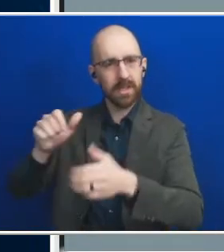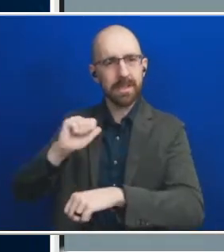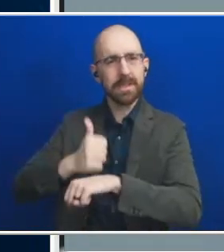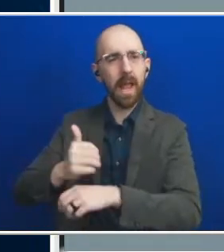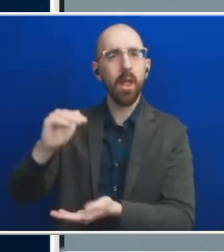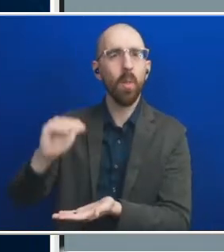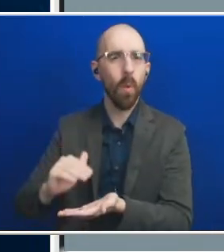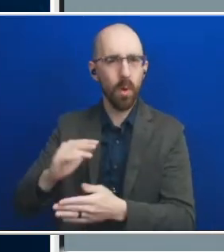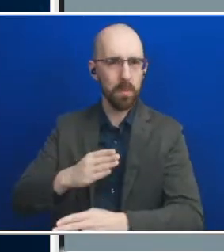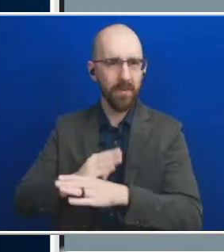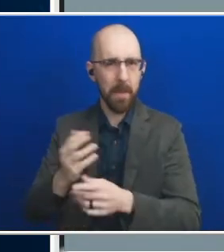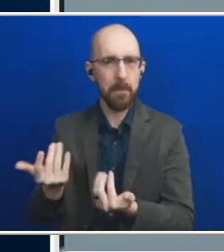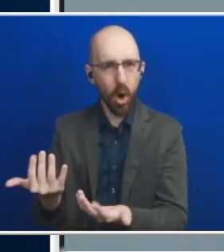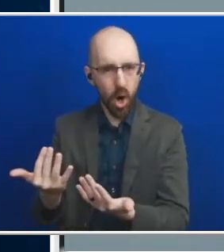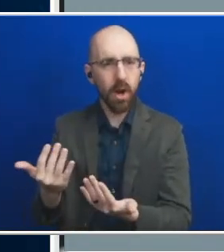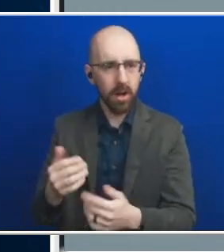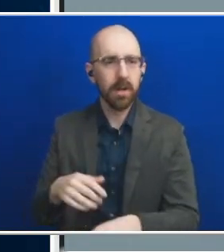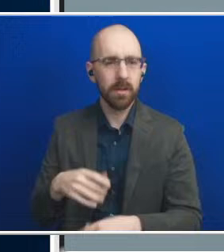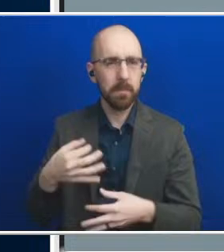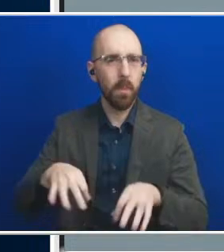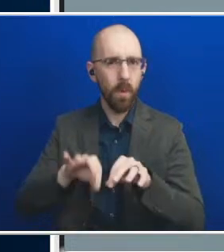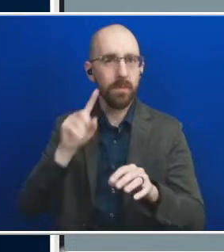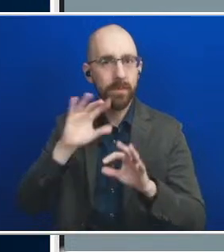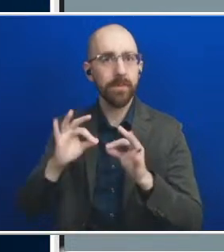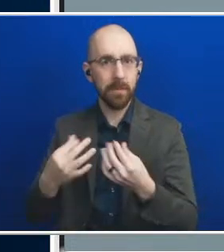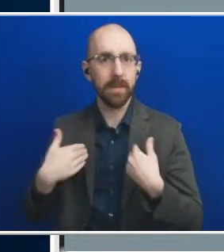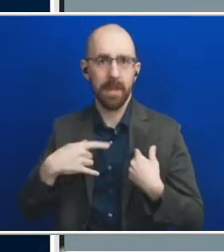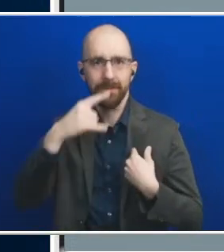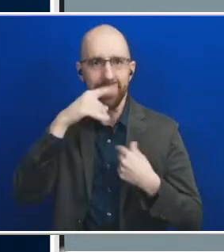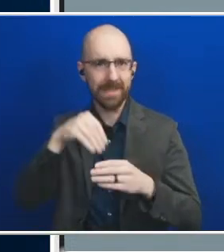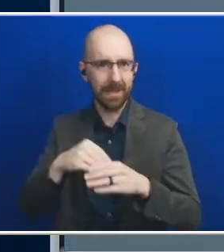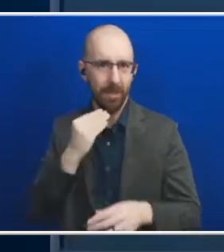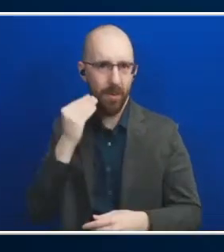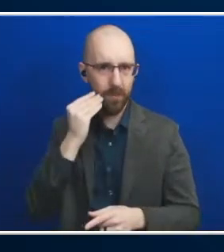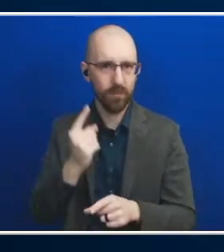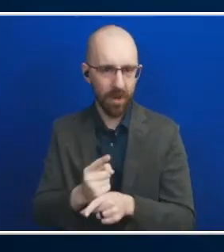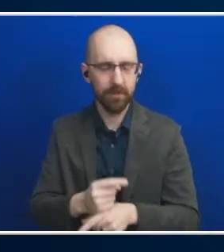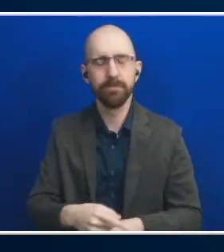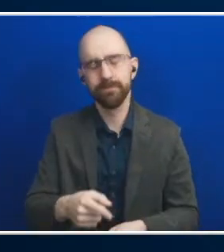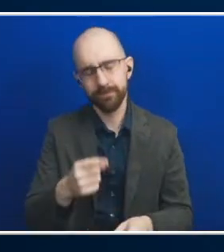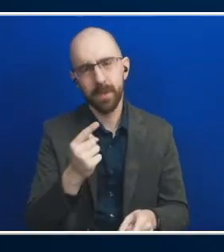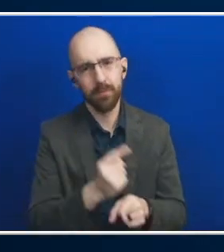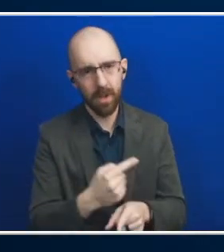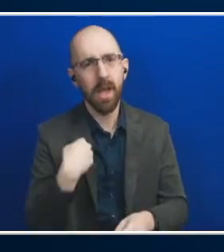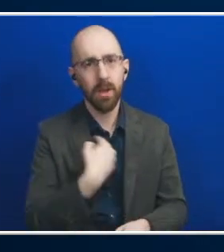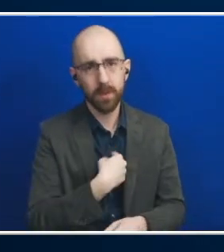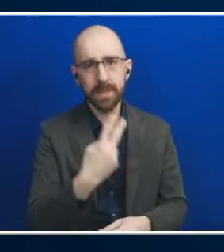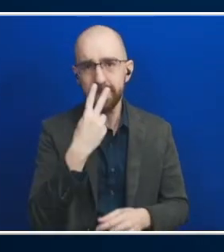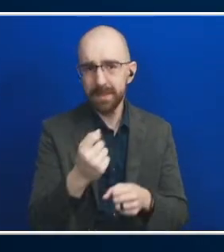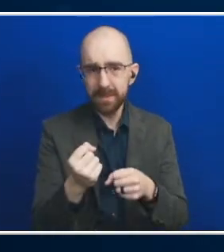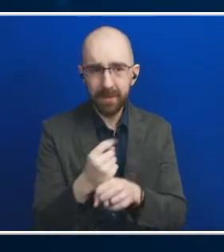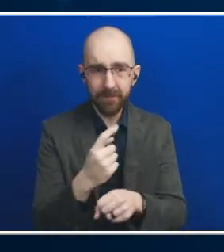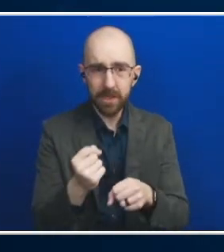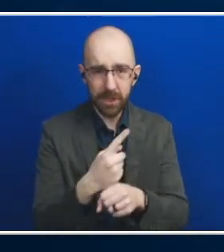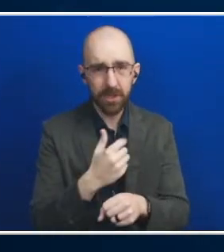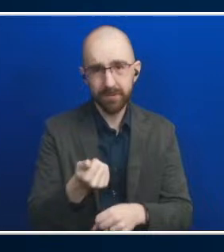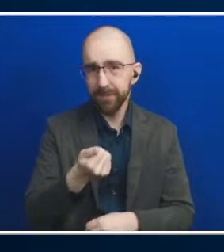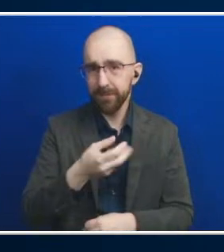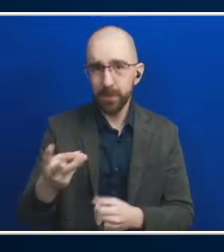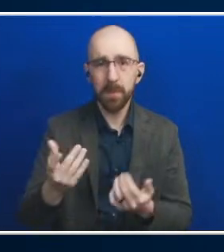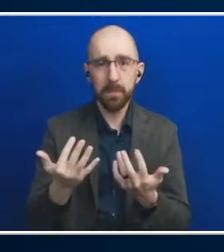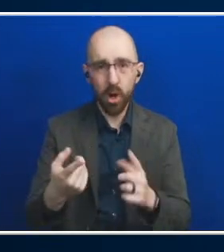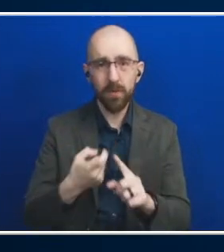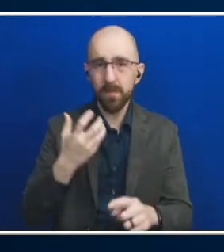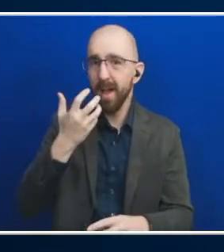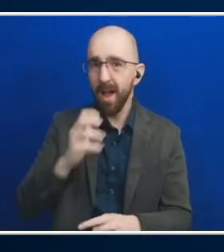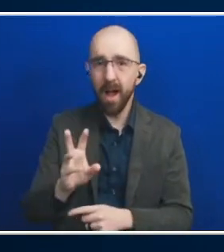especially important for families with kids, right? And correct. Like we see every year quite a few burns from having hot water kind of causing